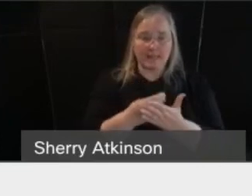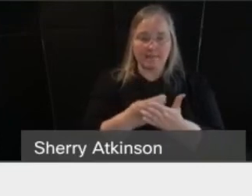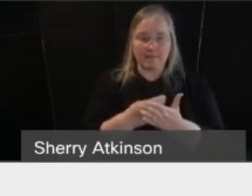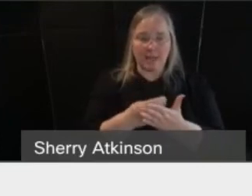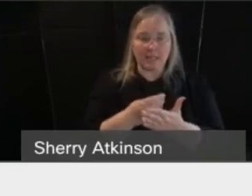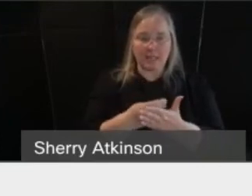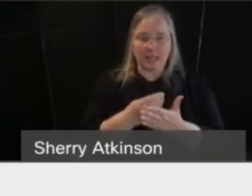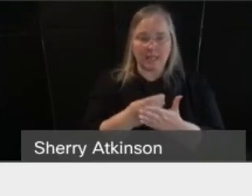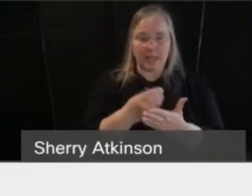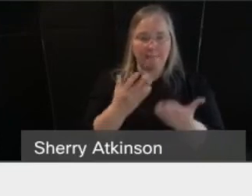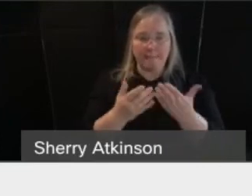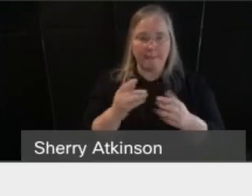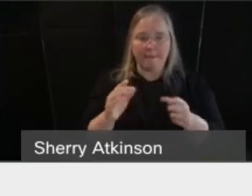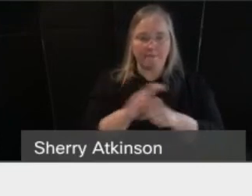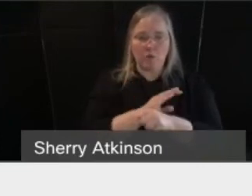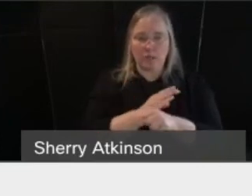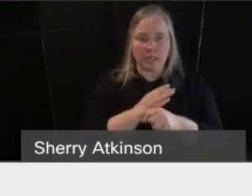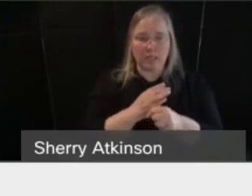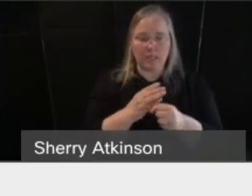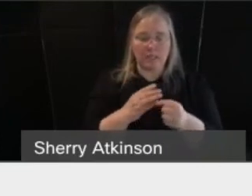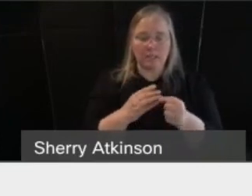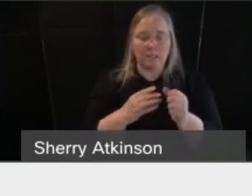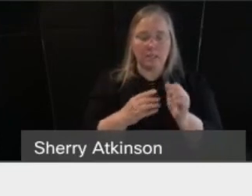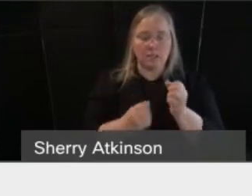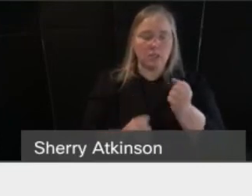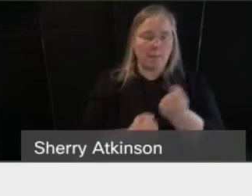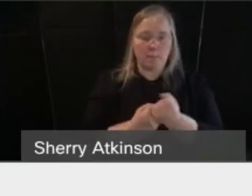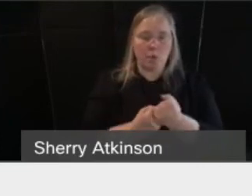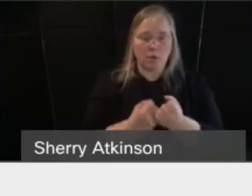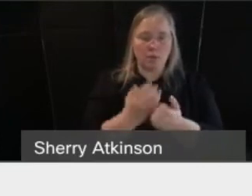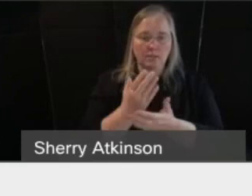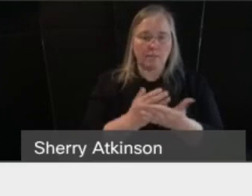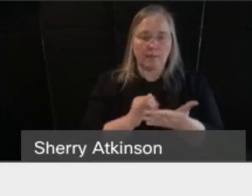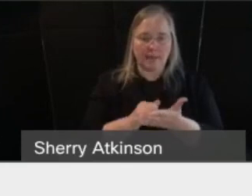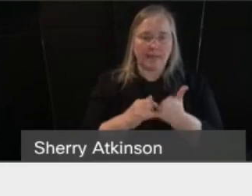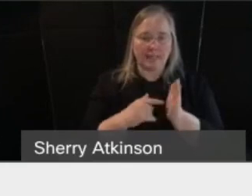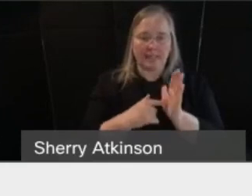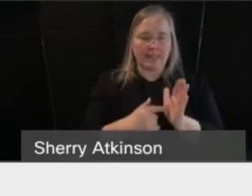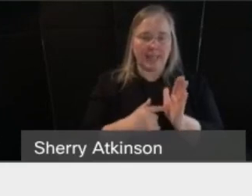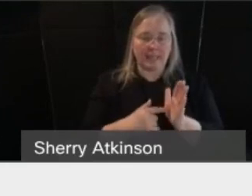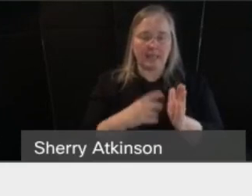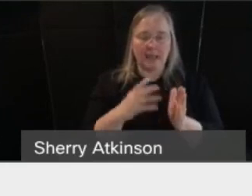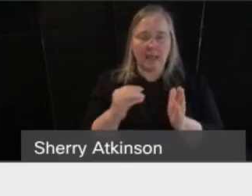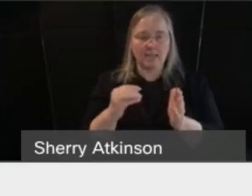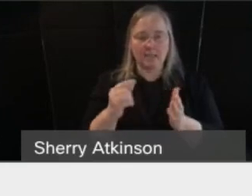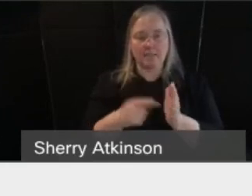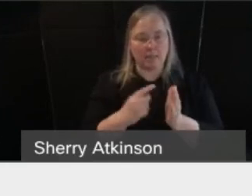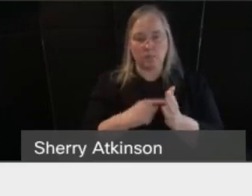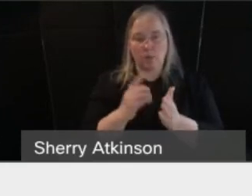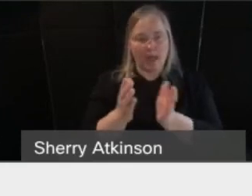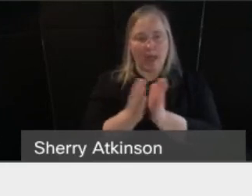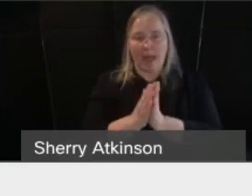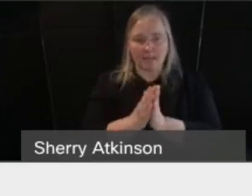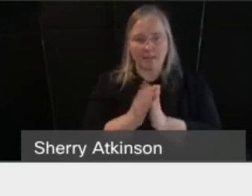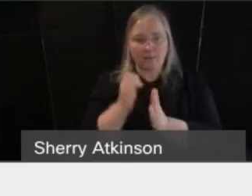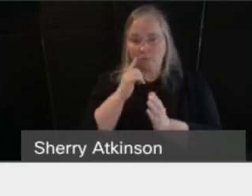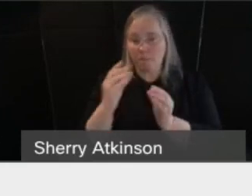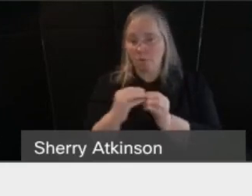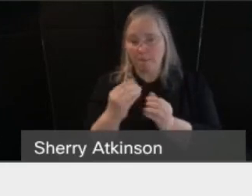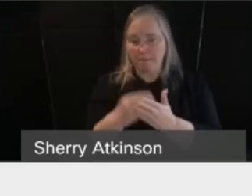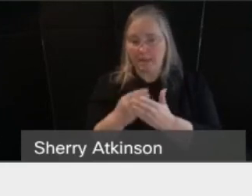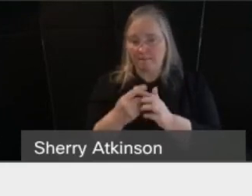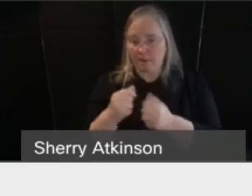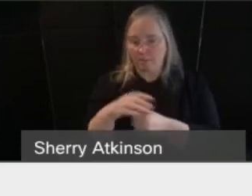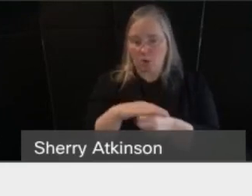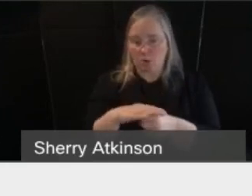support what was the indicated part, and sometimes would ask for additional money from the local. It's not